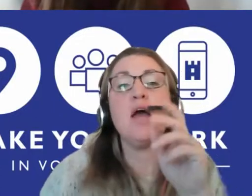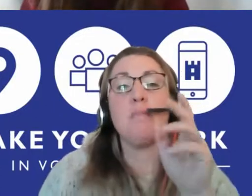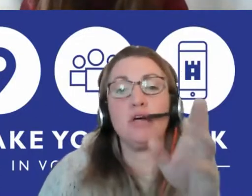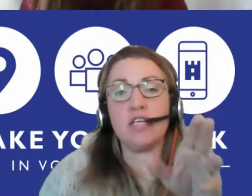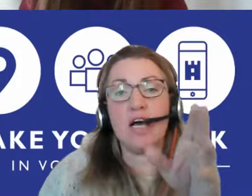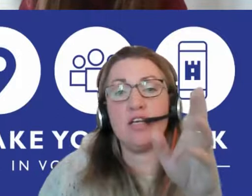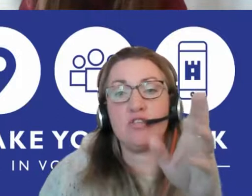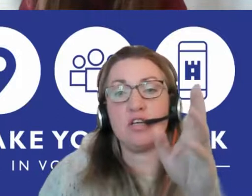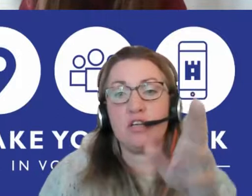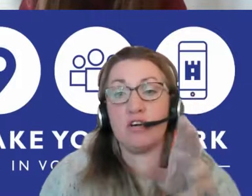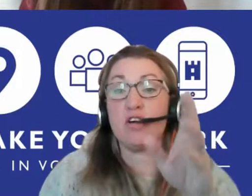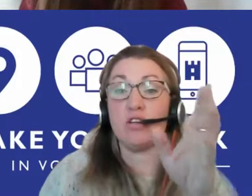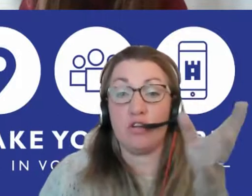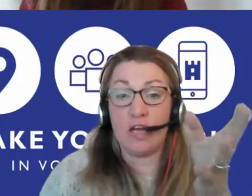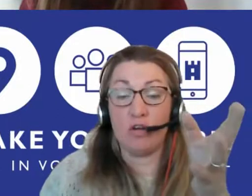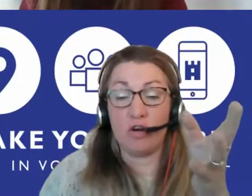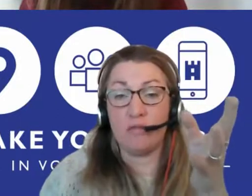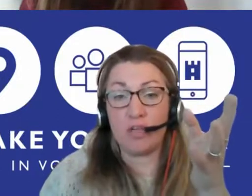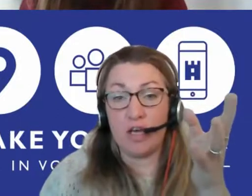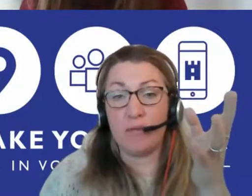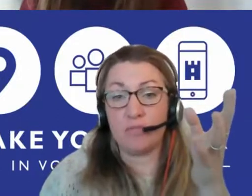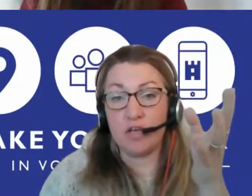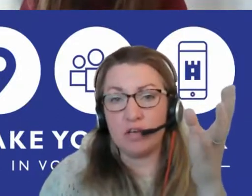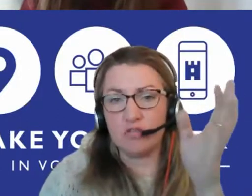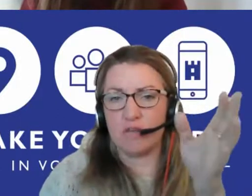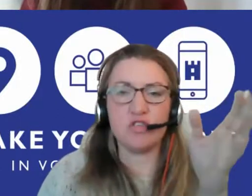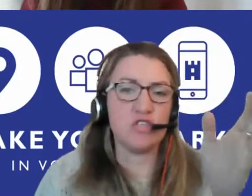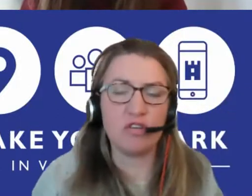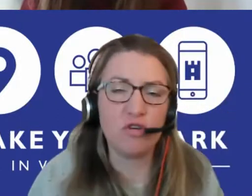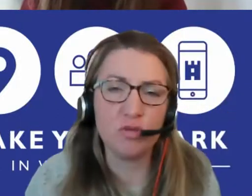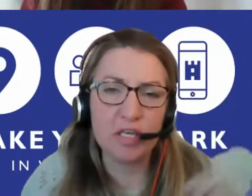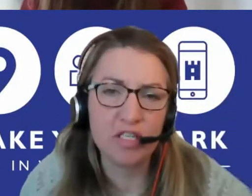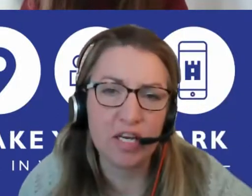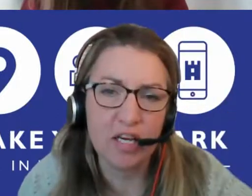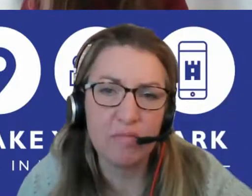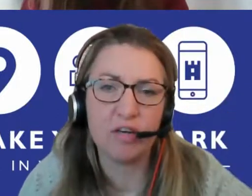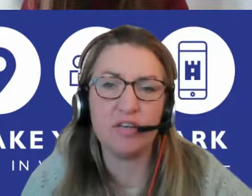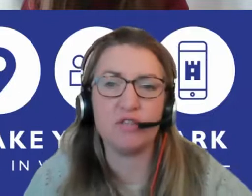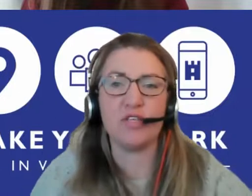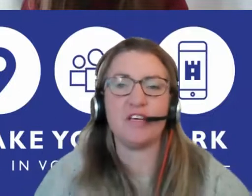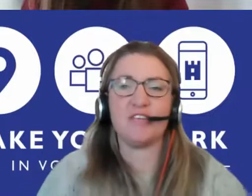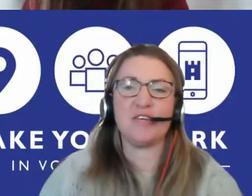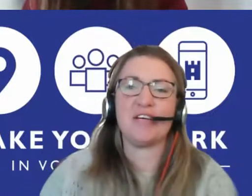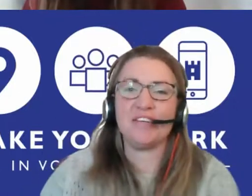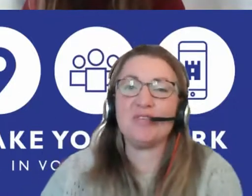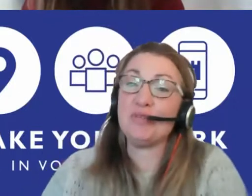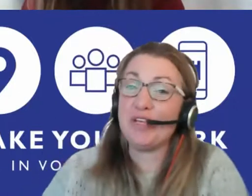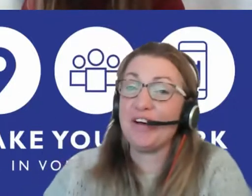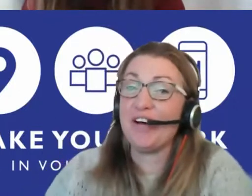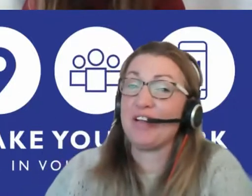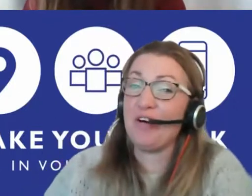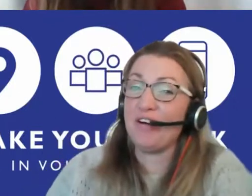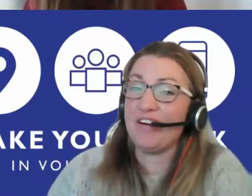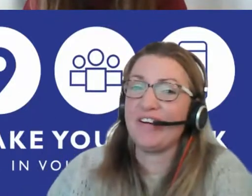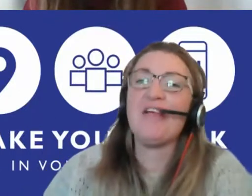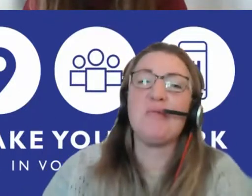going. But Ali, Julia and Duncan and Laura, sorry, I've called you by your second name there, Julia, Duncan, Julia